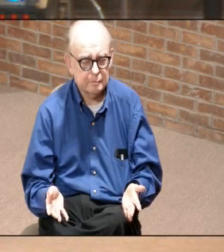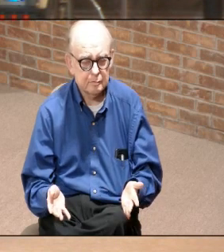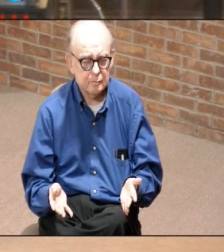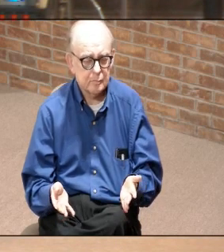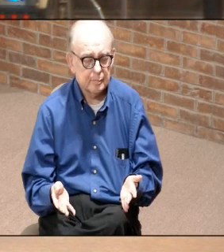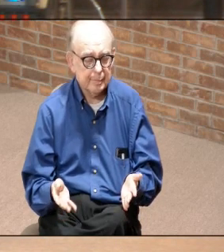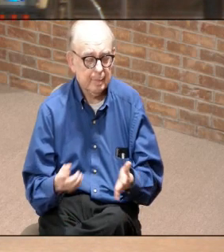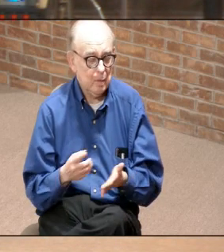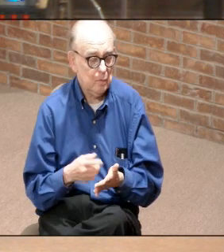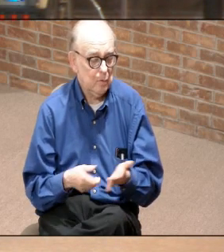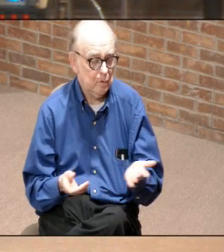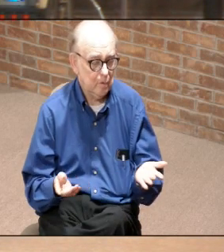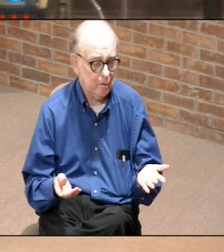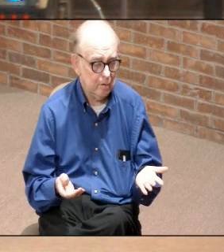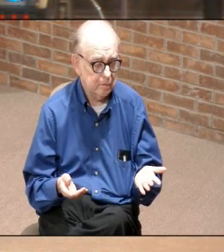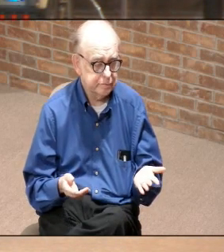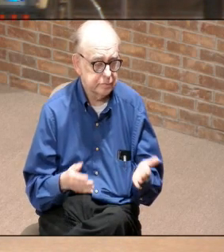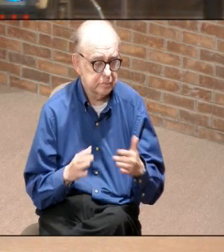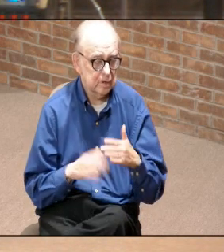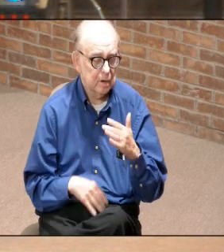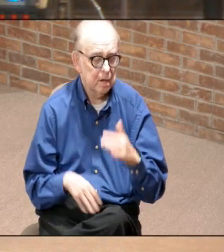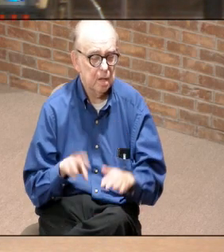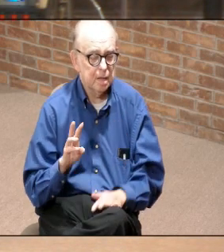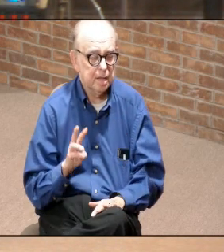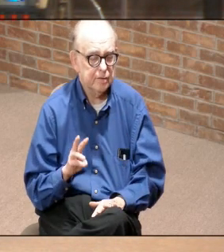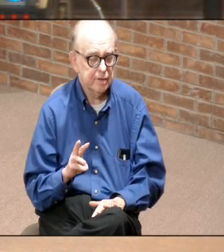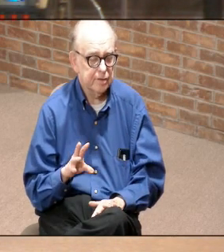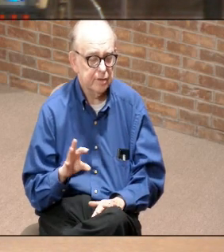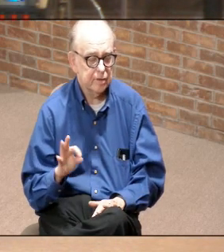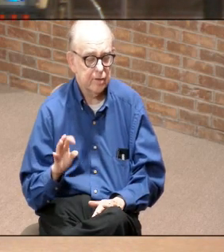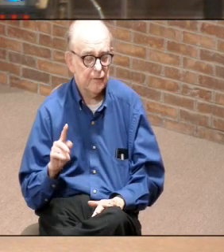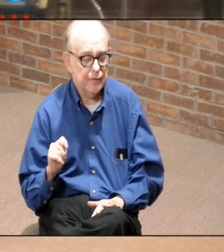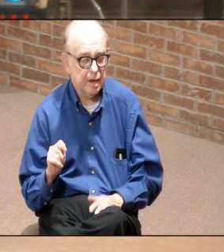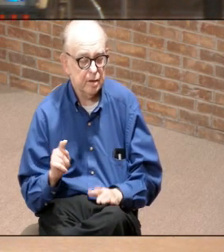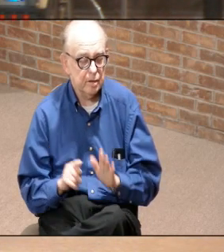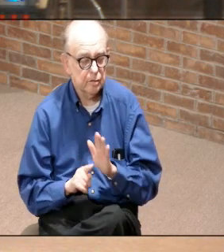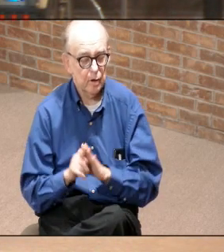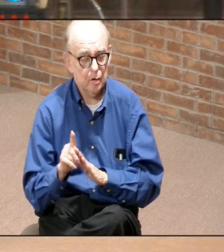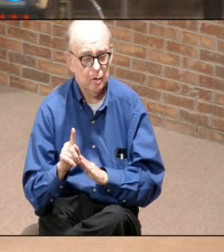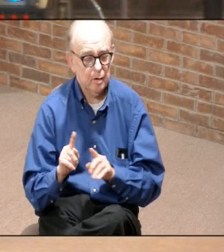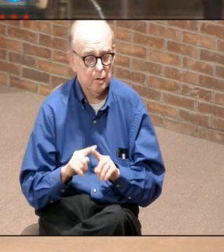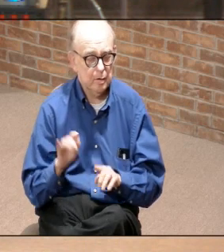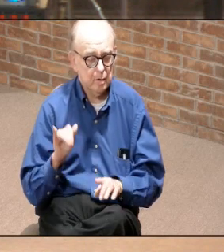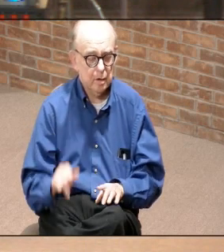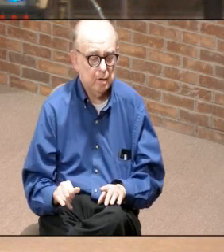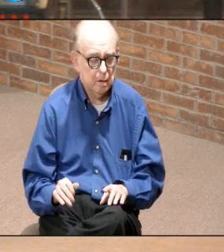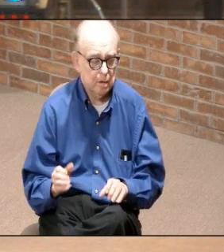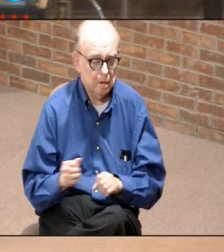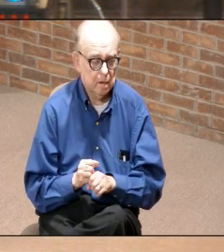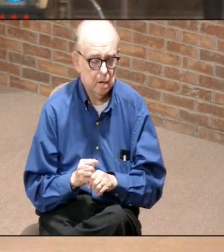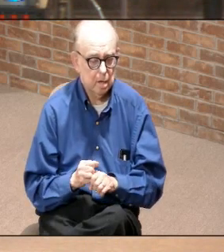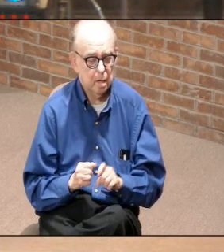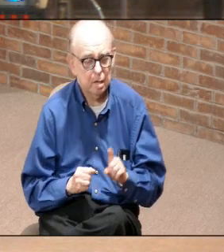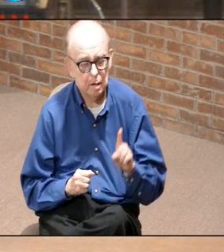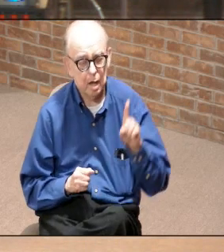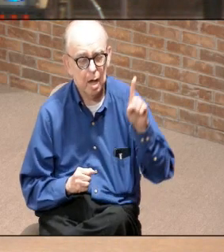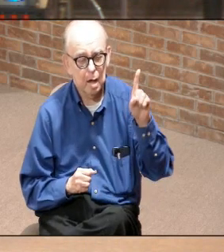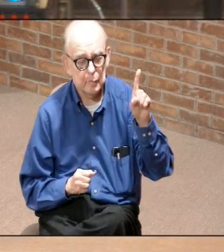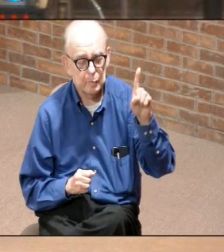just a little less than 6 feet, but yet they were getting up 4